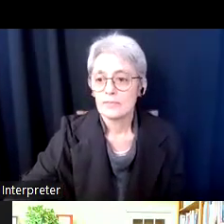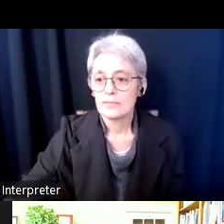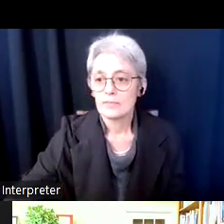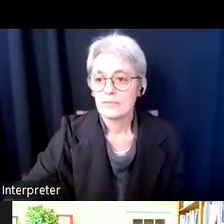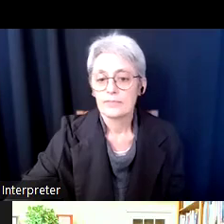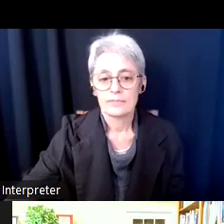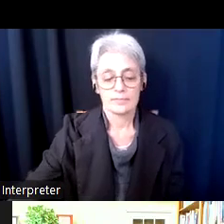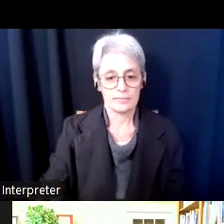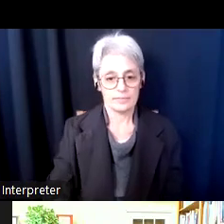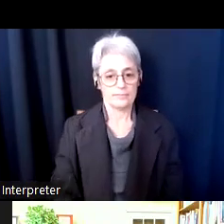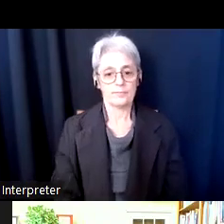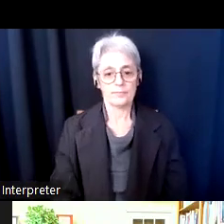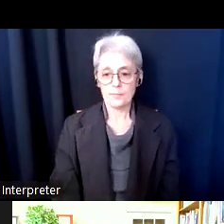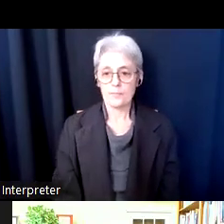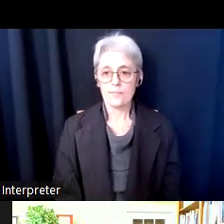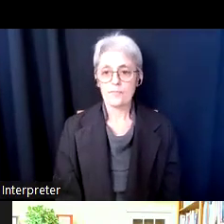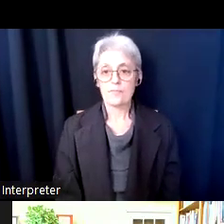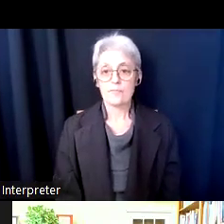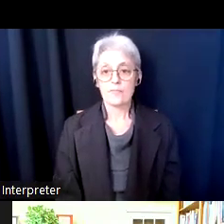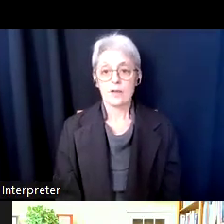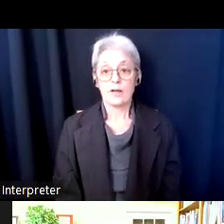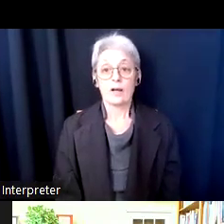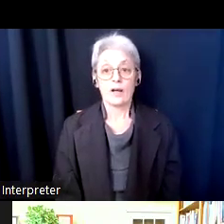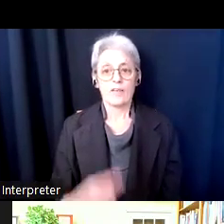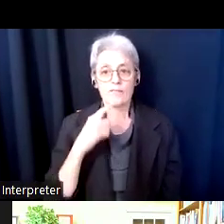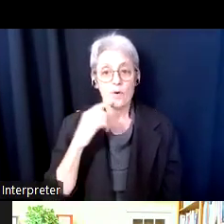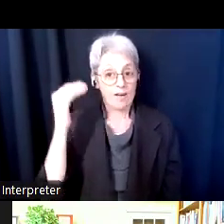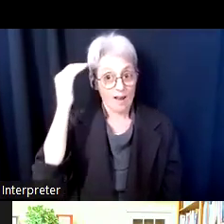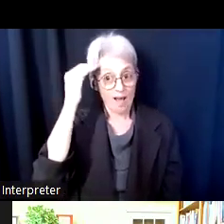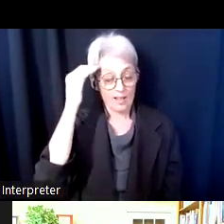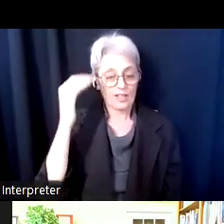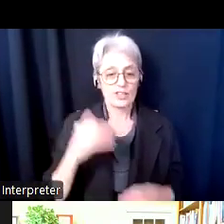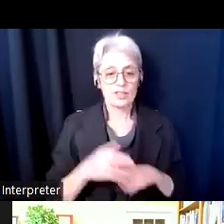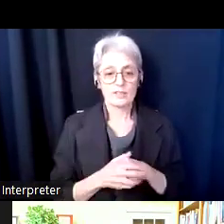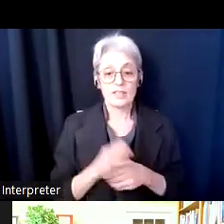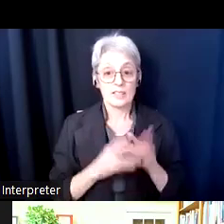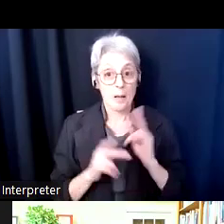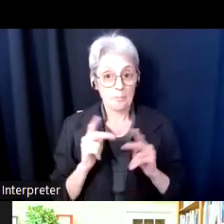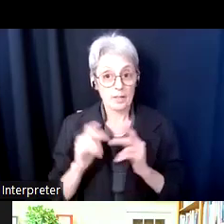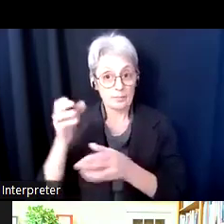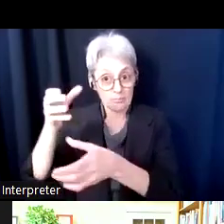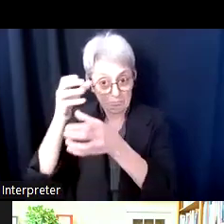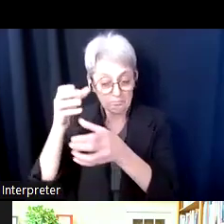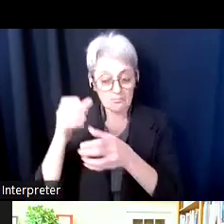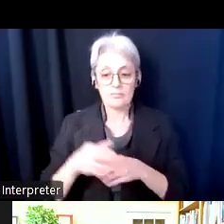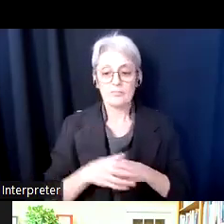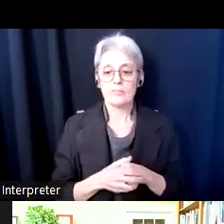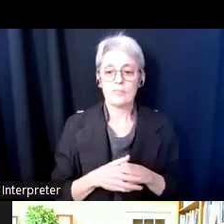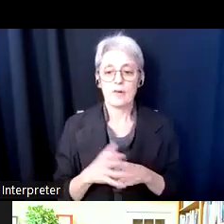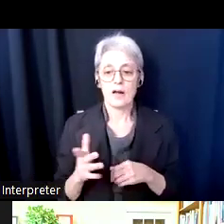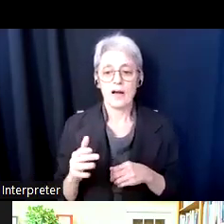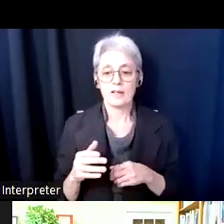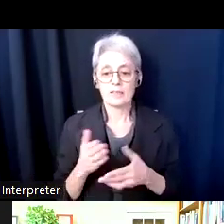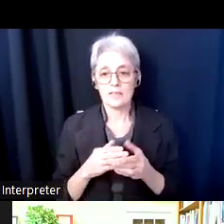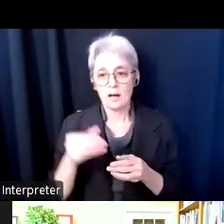Okay, so in terms of knowledge, some people with a lot of knowledge and a bit of